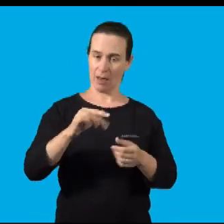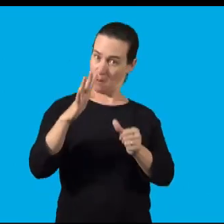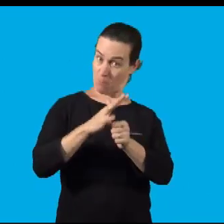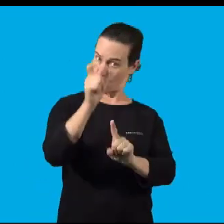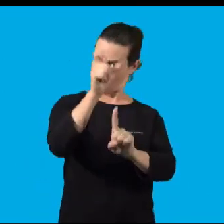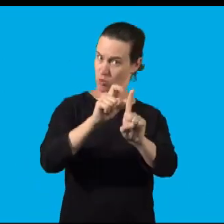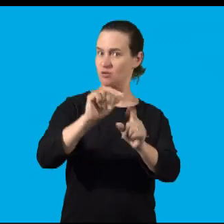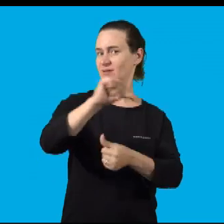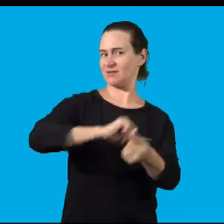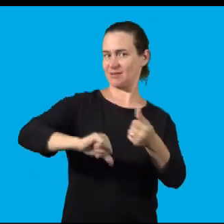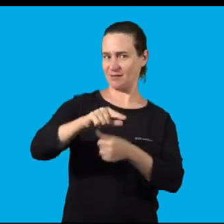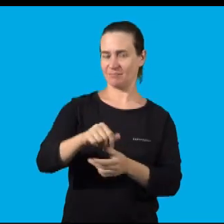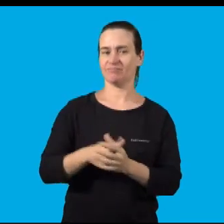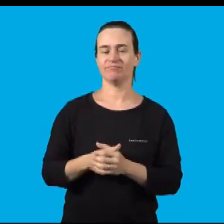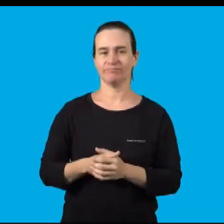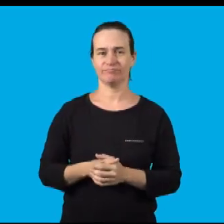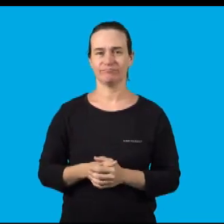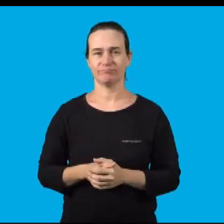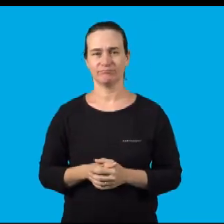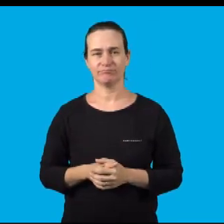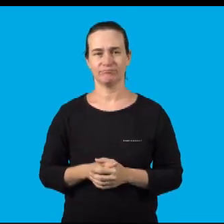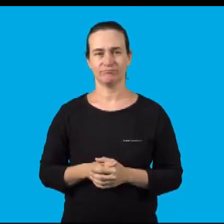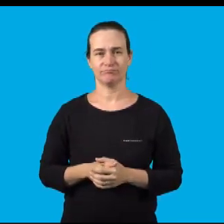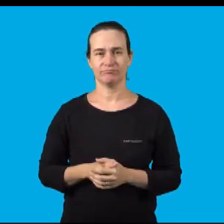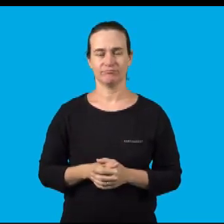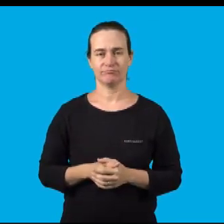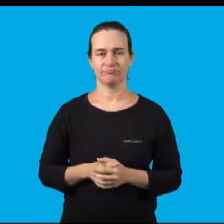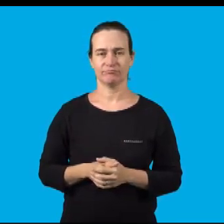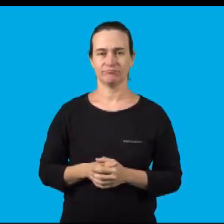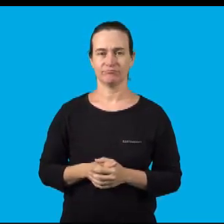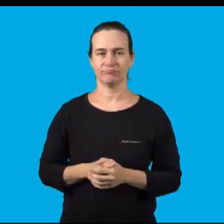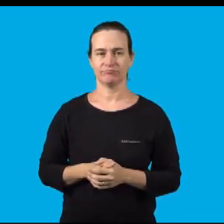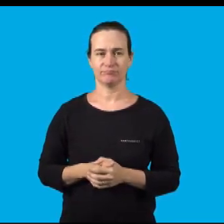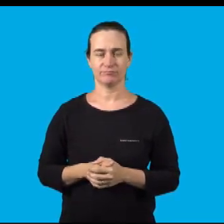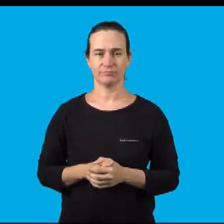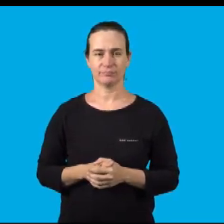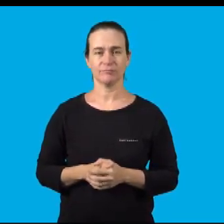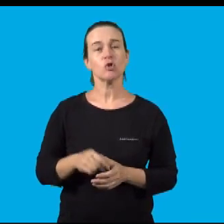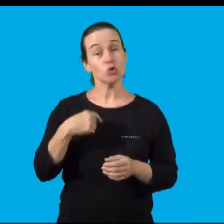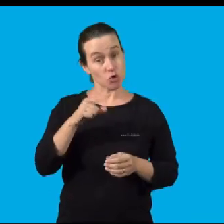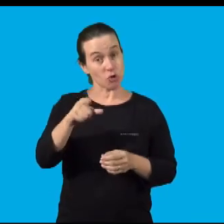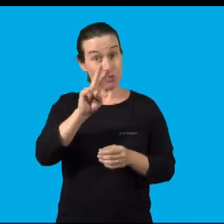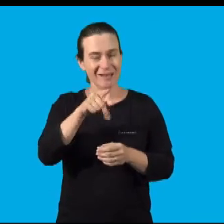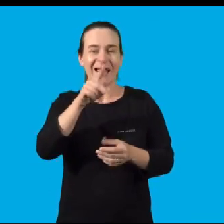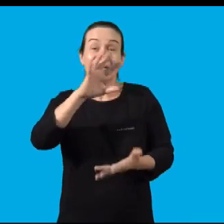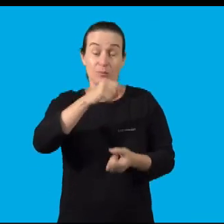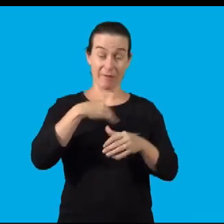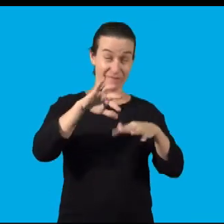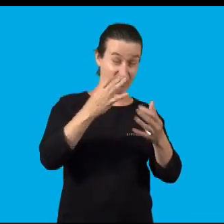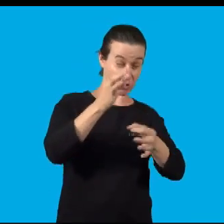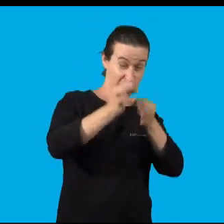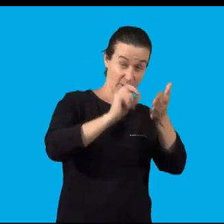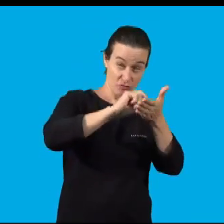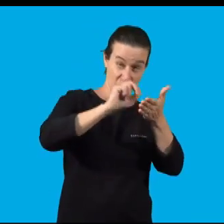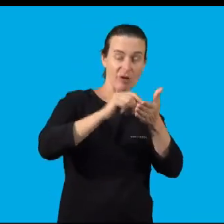social influence. So this is what we discussed in our first body paragraph, right? So it's a summarization of what